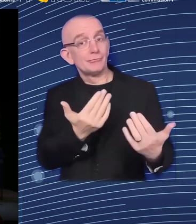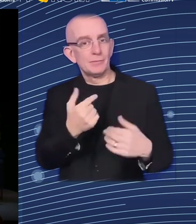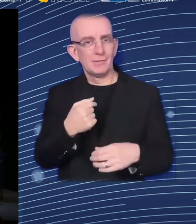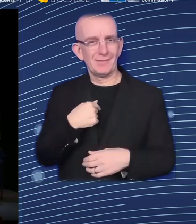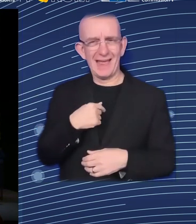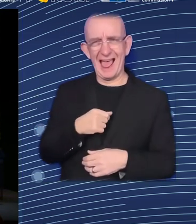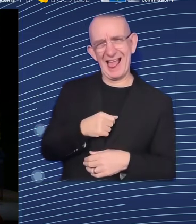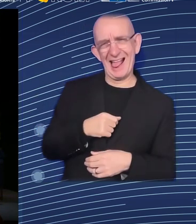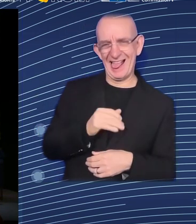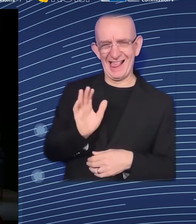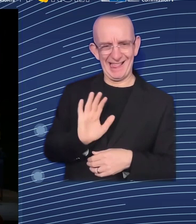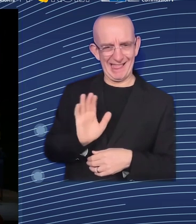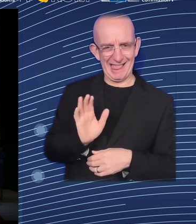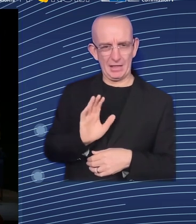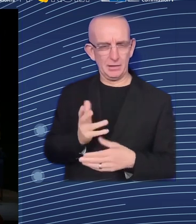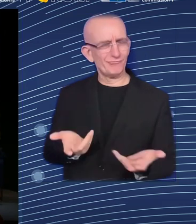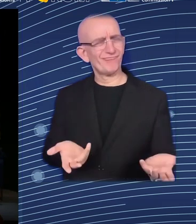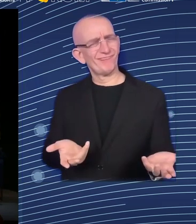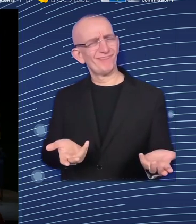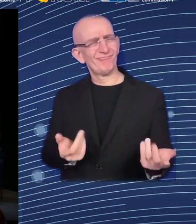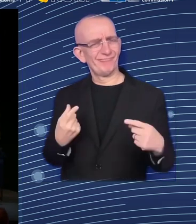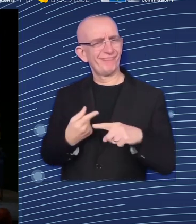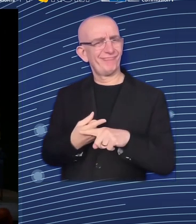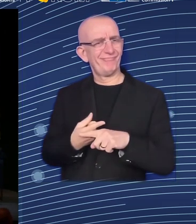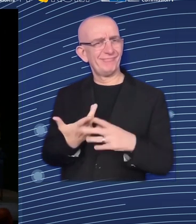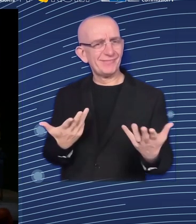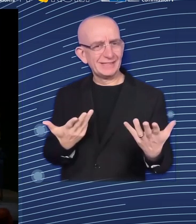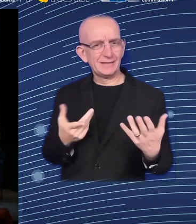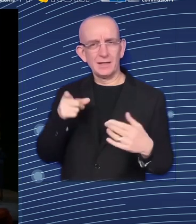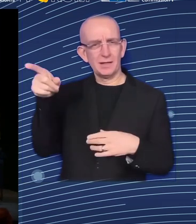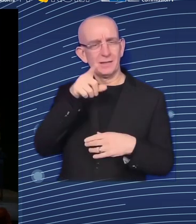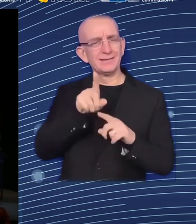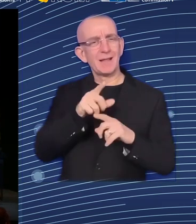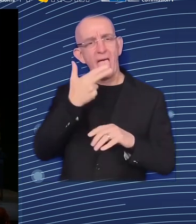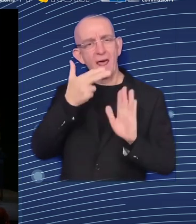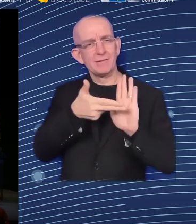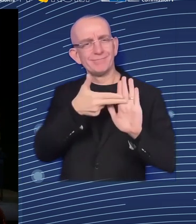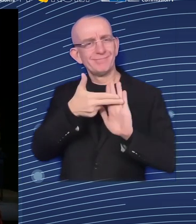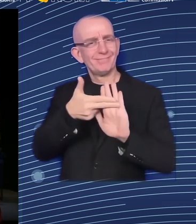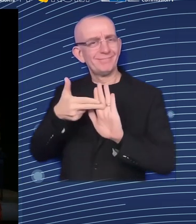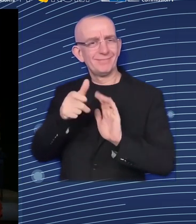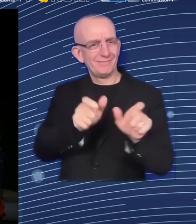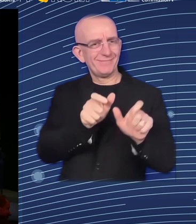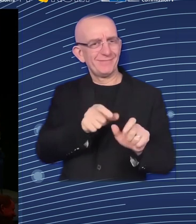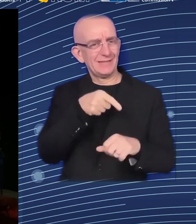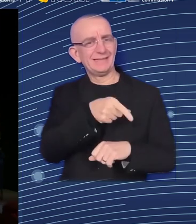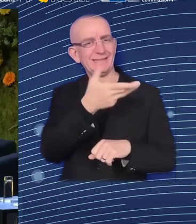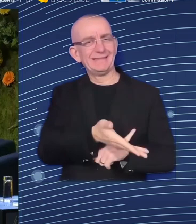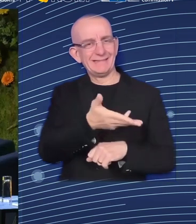don't feel they are, you know, up to the standard required for a men environment. And how can we overcome